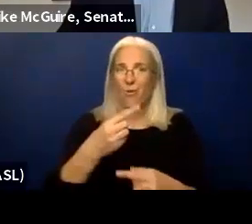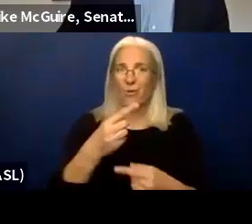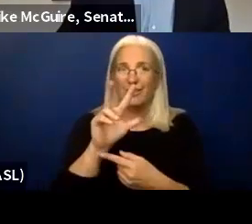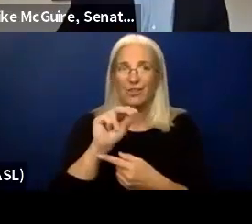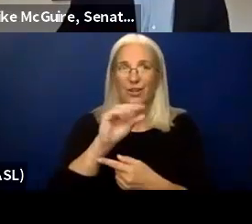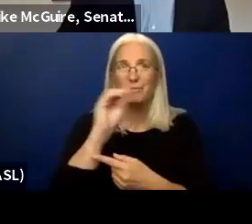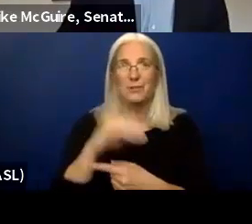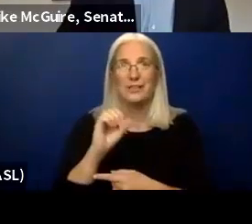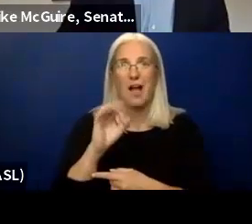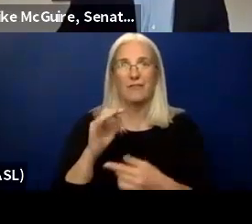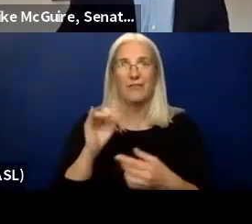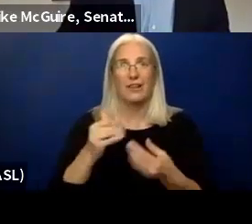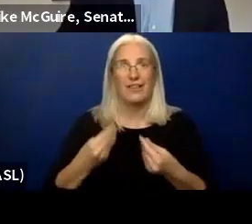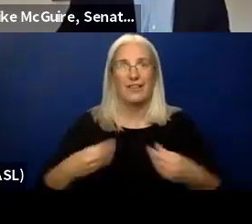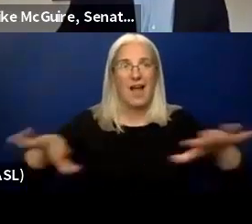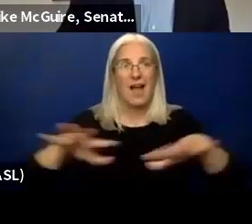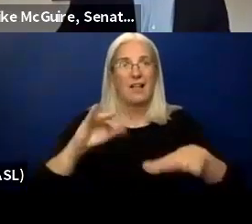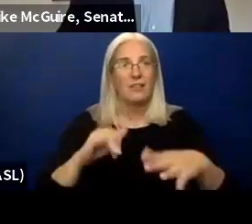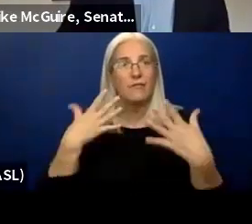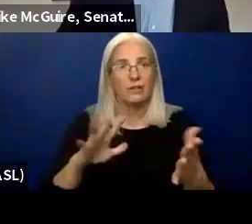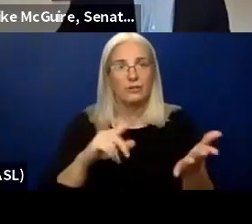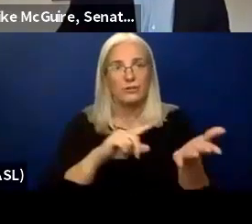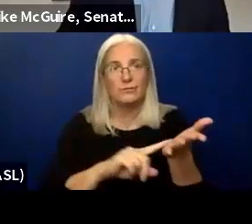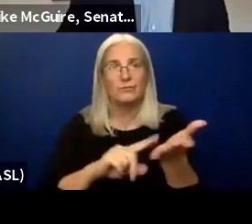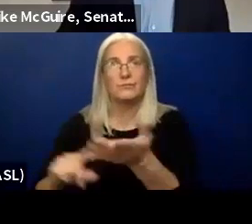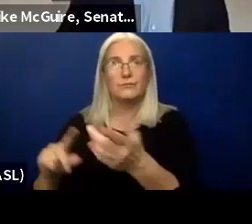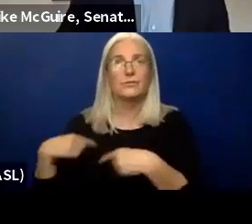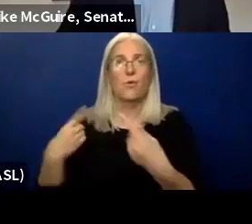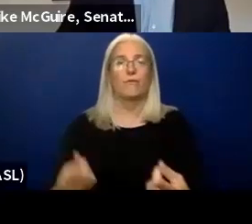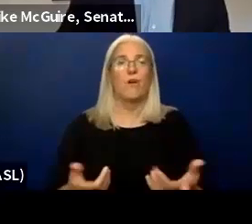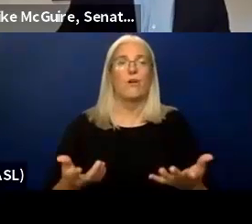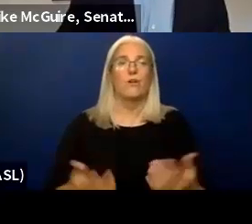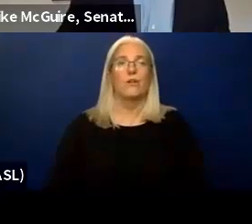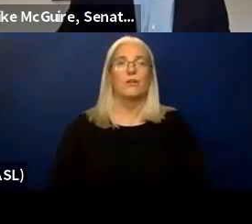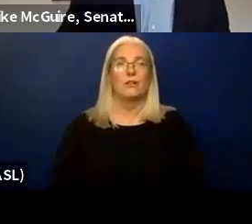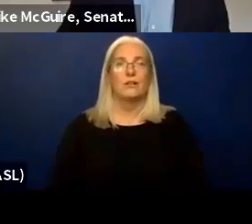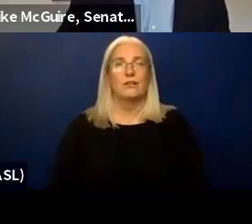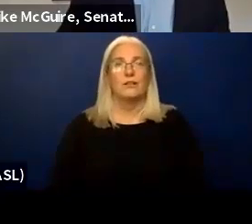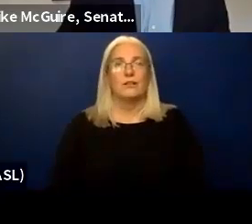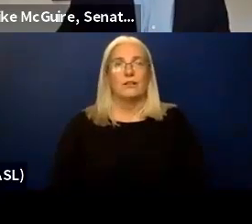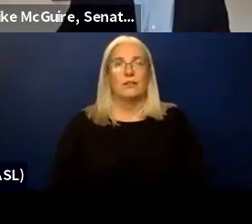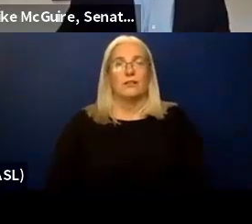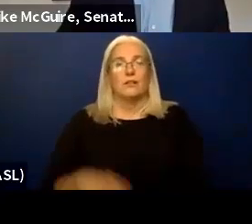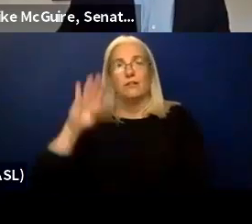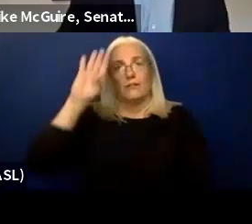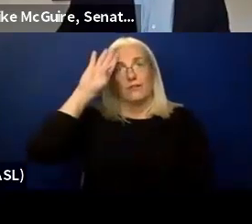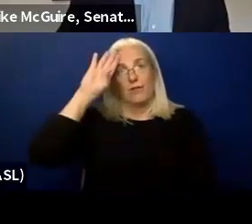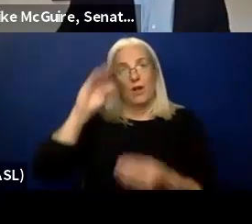up as the DIN teams are out there collecting more information. Our firefighter count continues to go up. We're